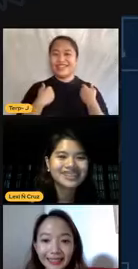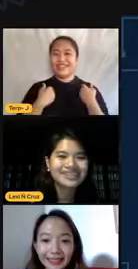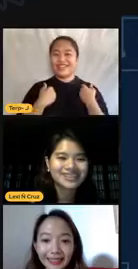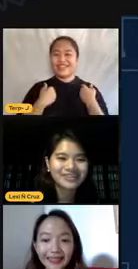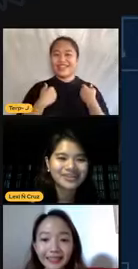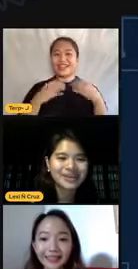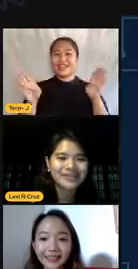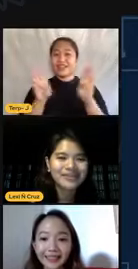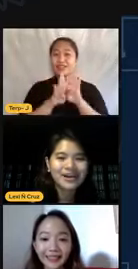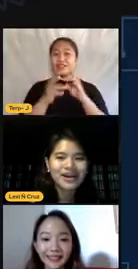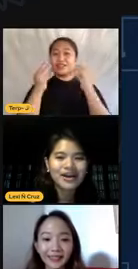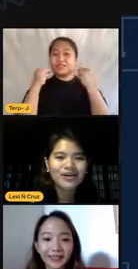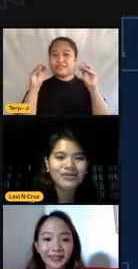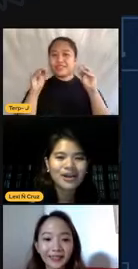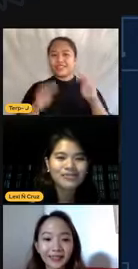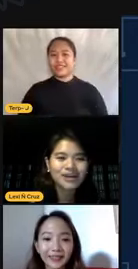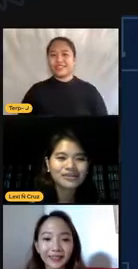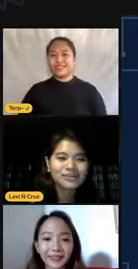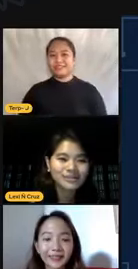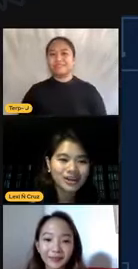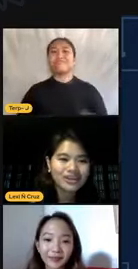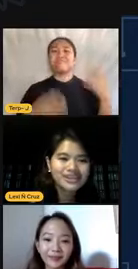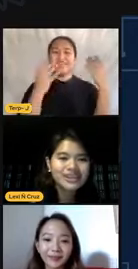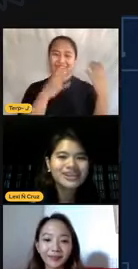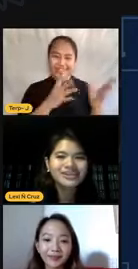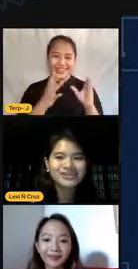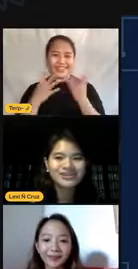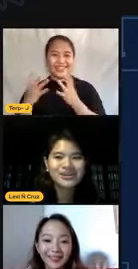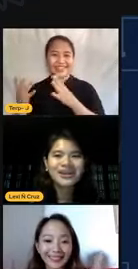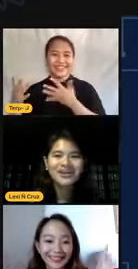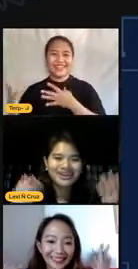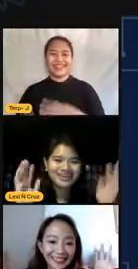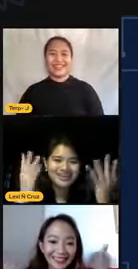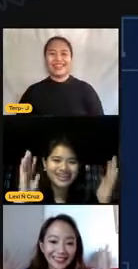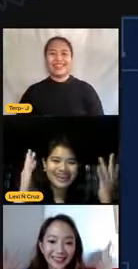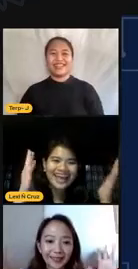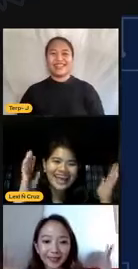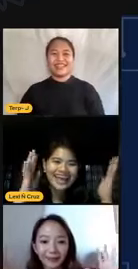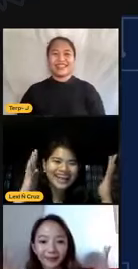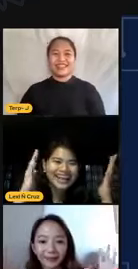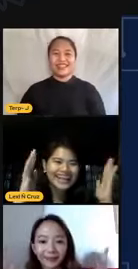So let's give him a warm round of applause to